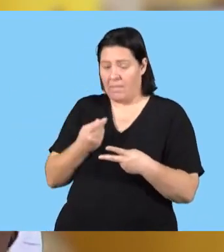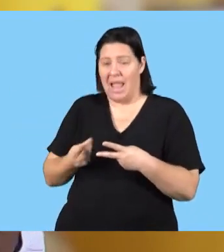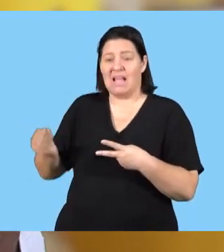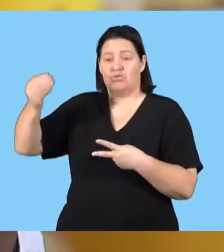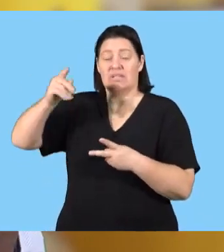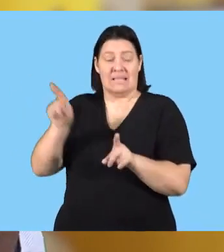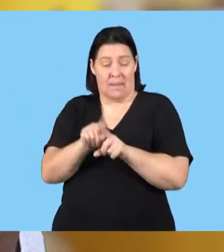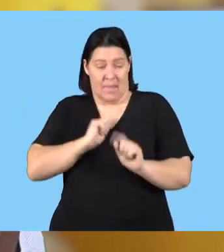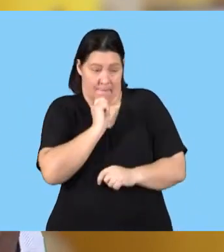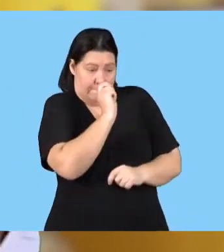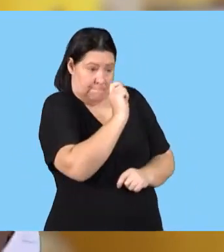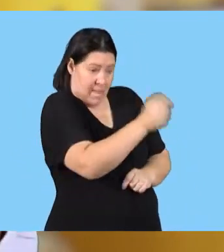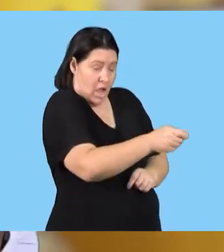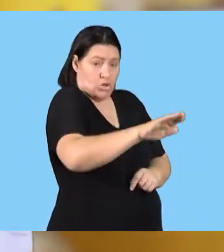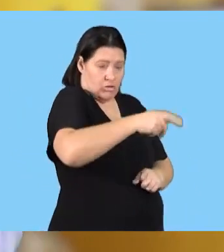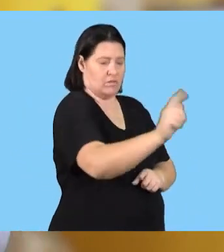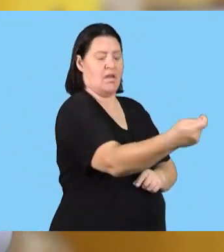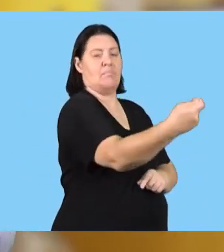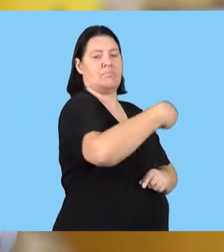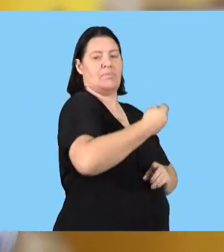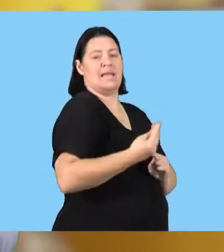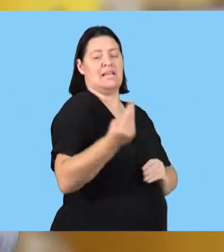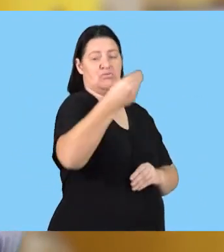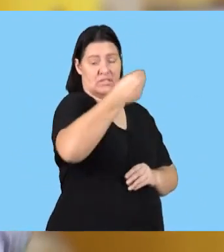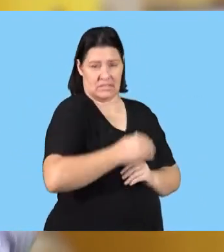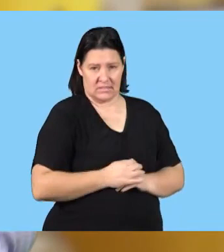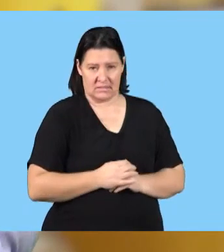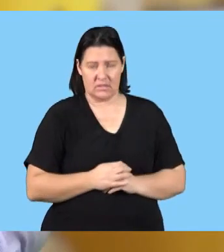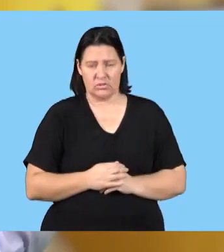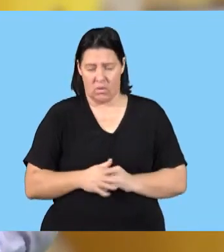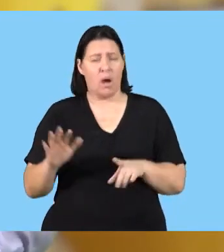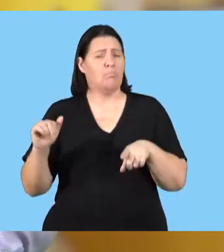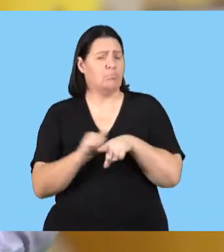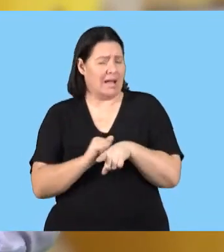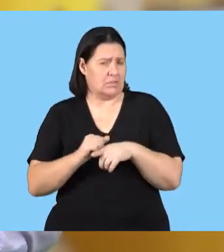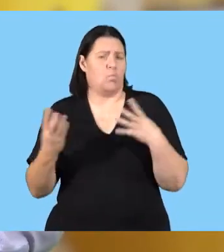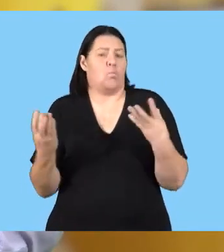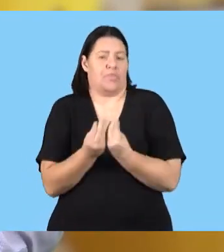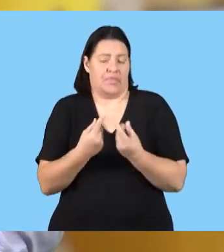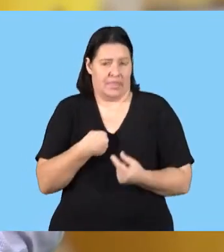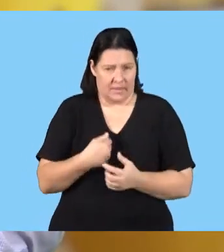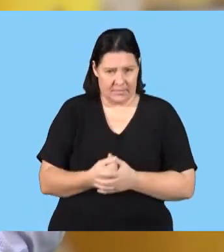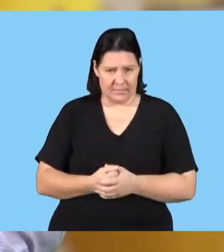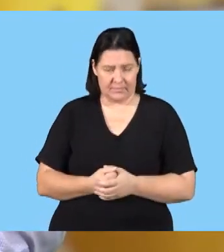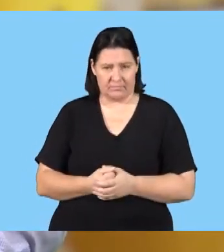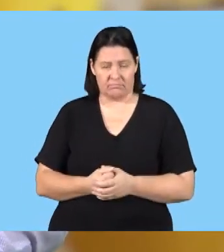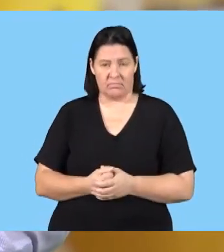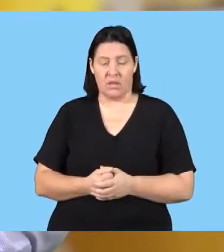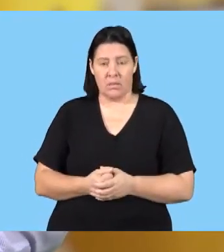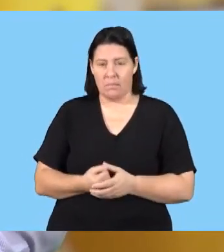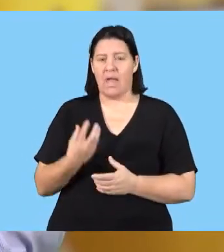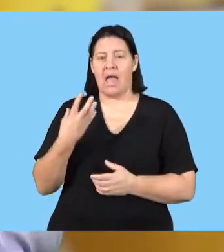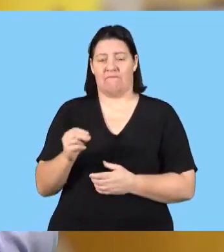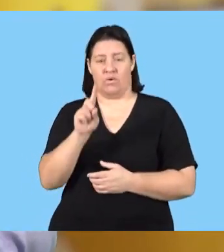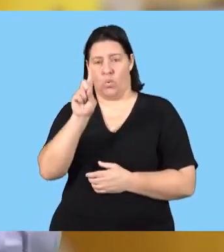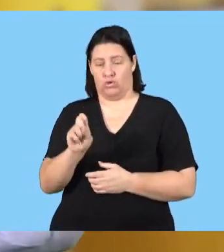overdue creditors. I want to encourage you to have somewhere to write so that you can do practice together with me. With me